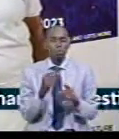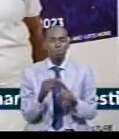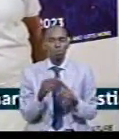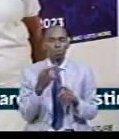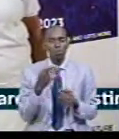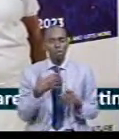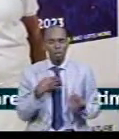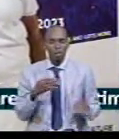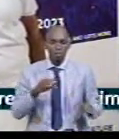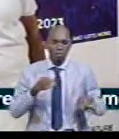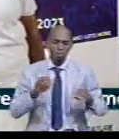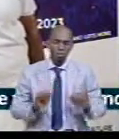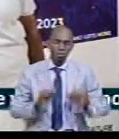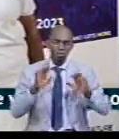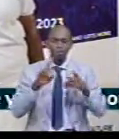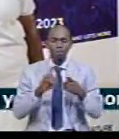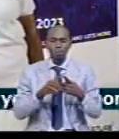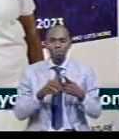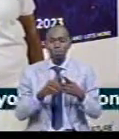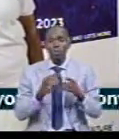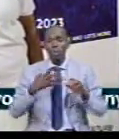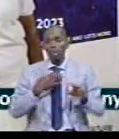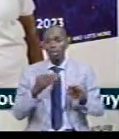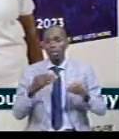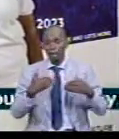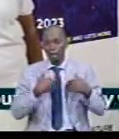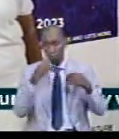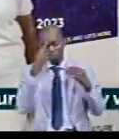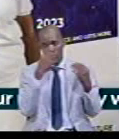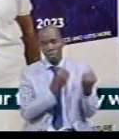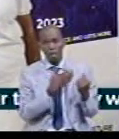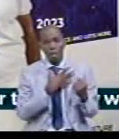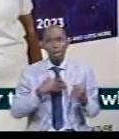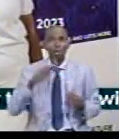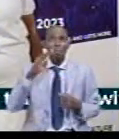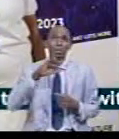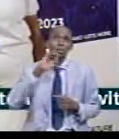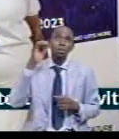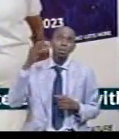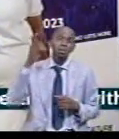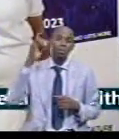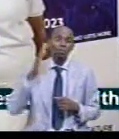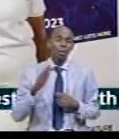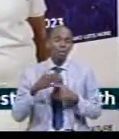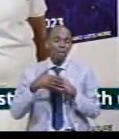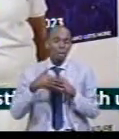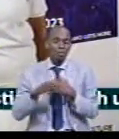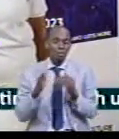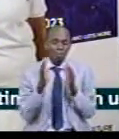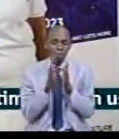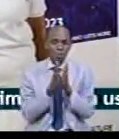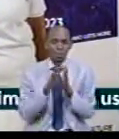the word with prayer and the word with faith. And by the grace of God, after the prayer, 10 years stroke, that he